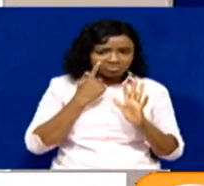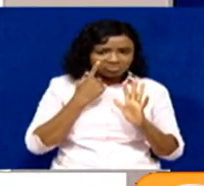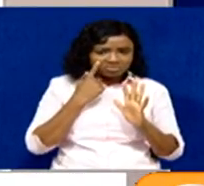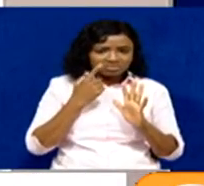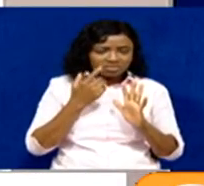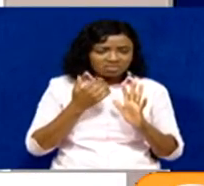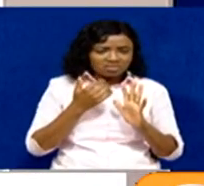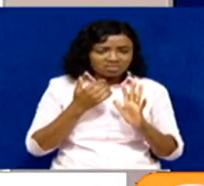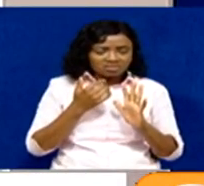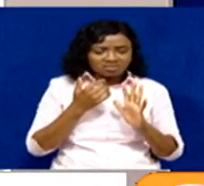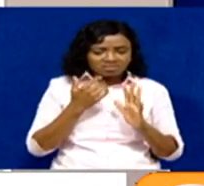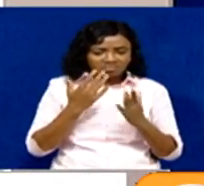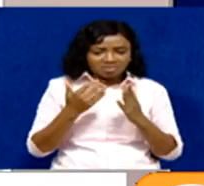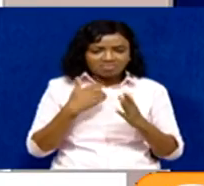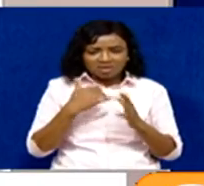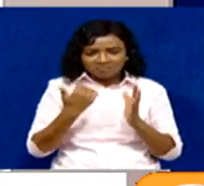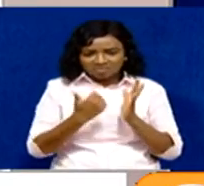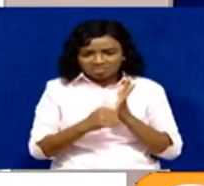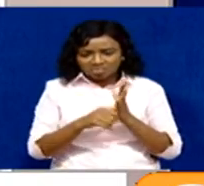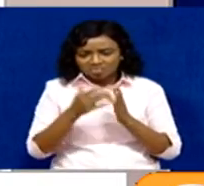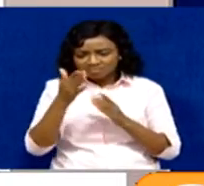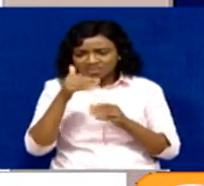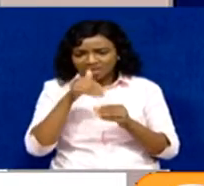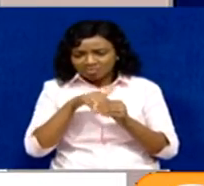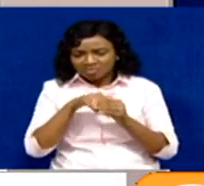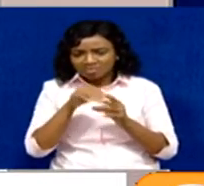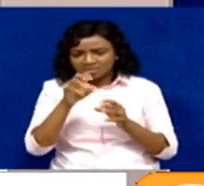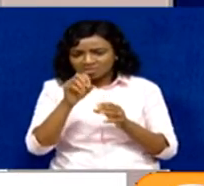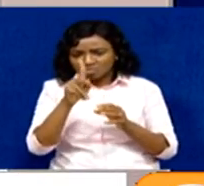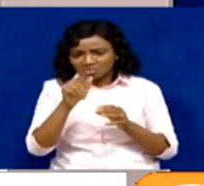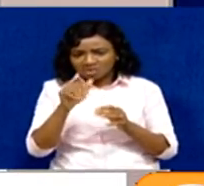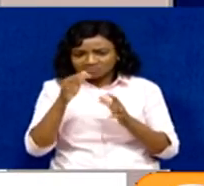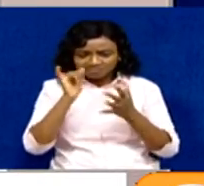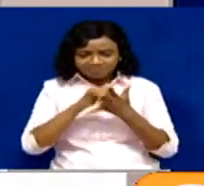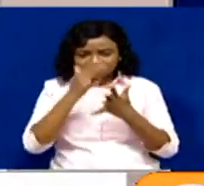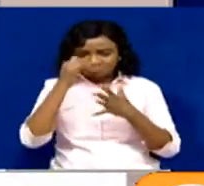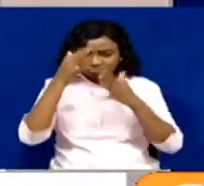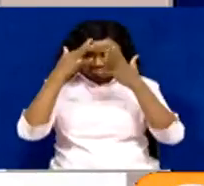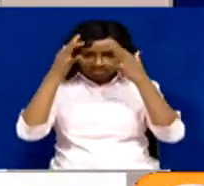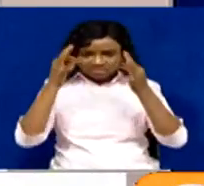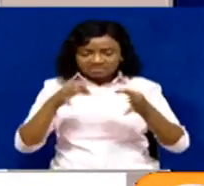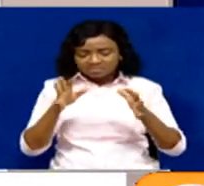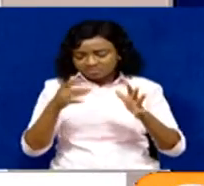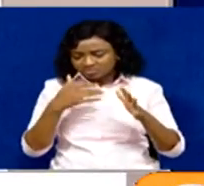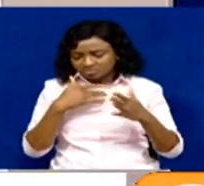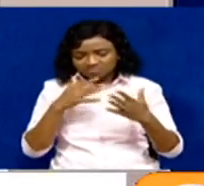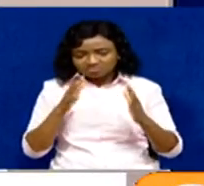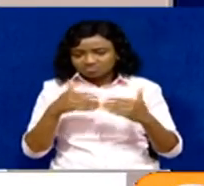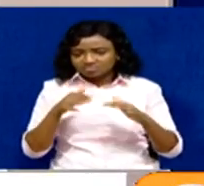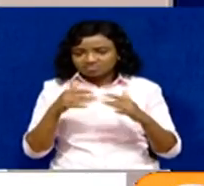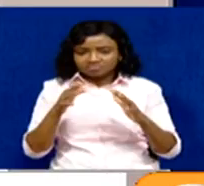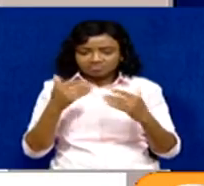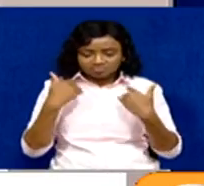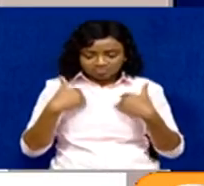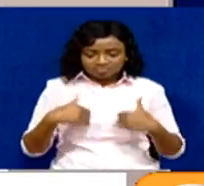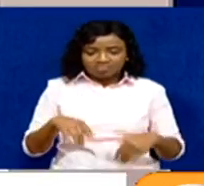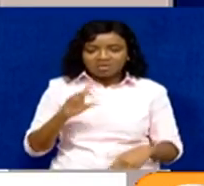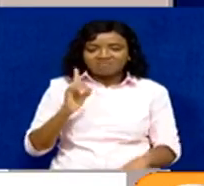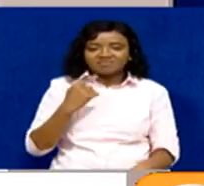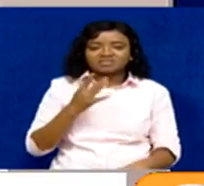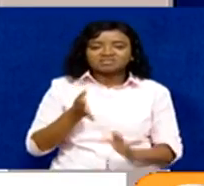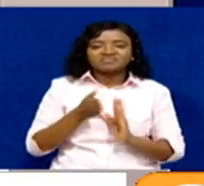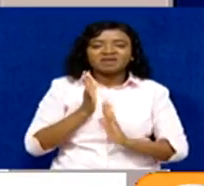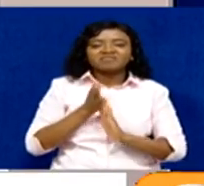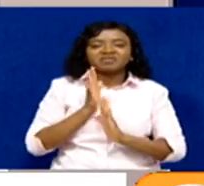major problem within Oka, and this is why he has to in advance say he is a presidential candidate to the